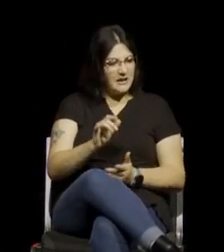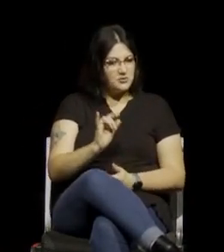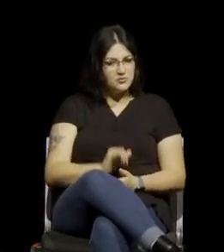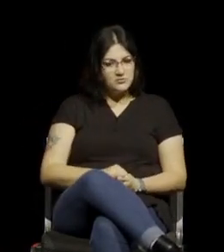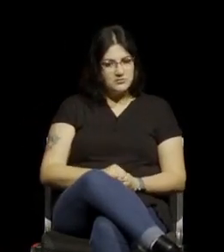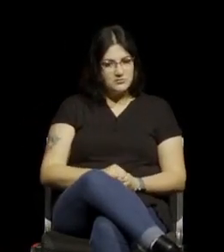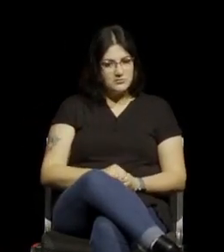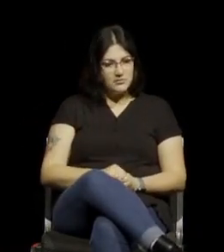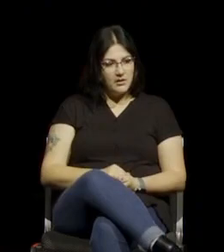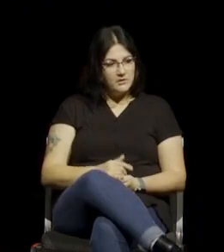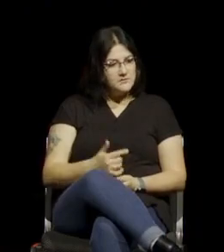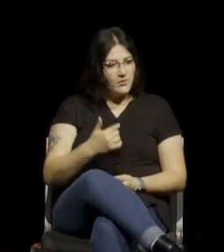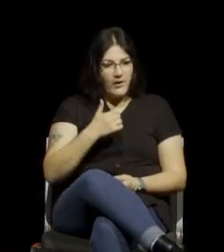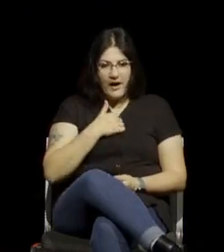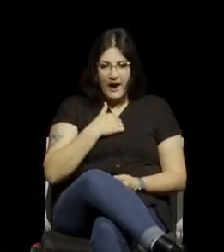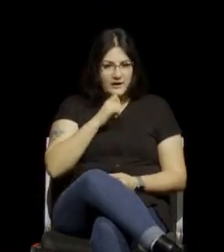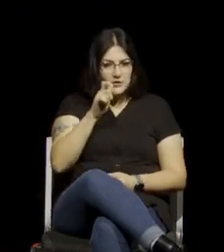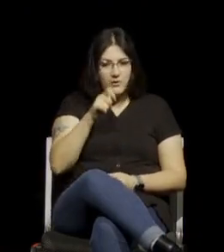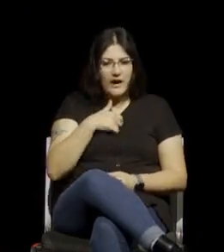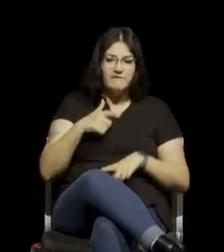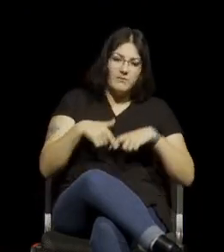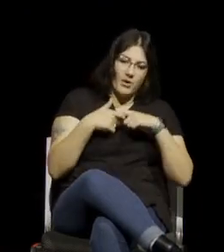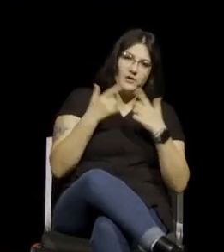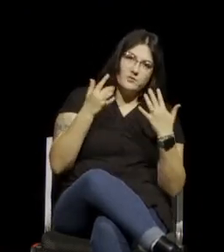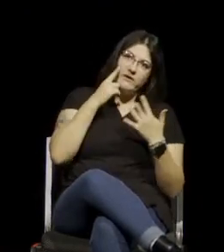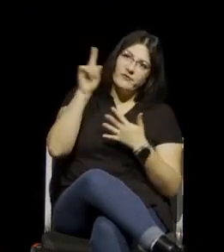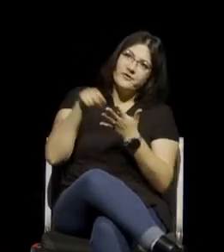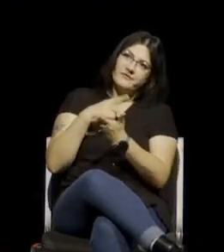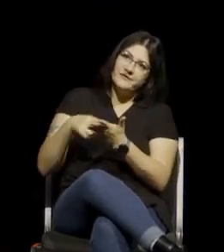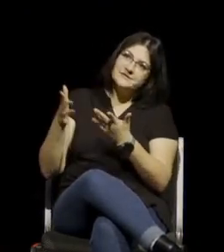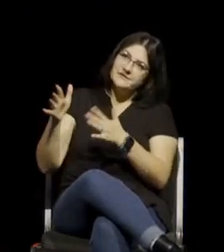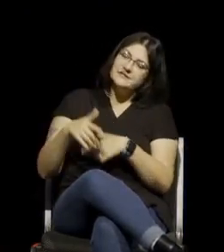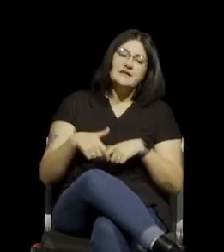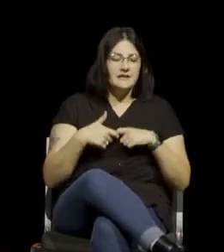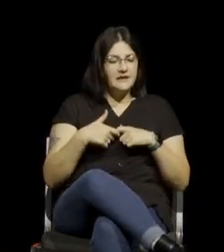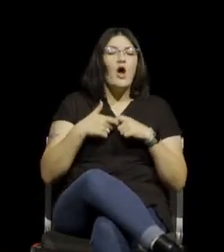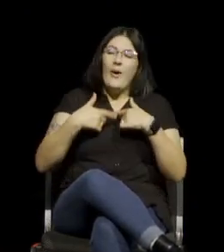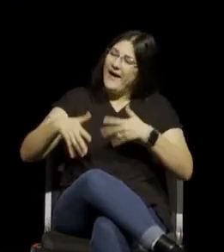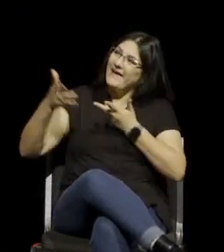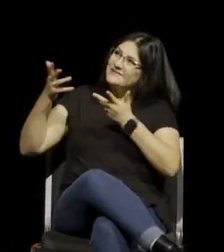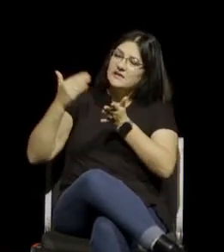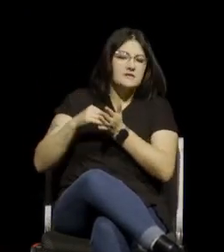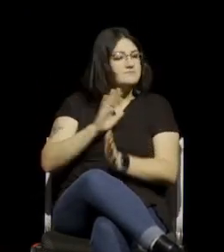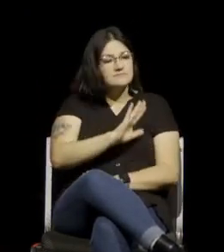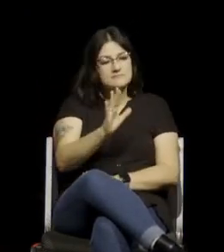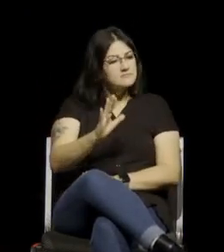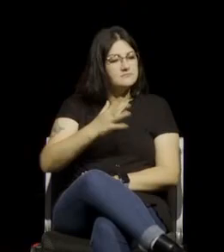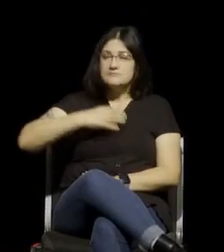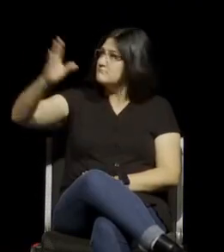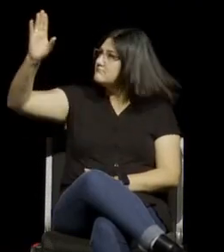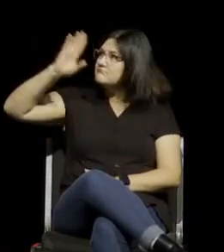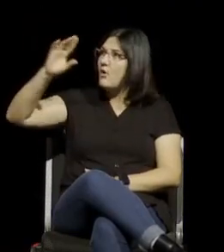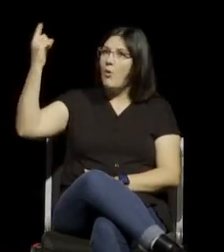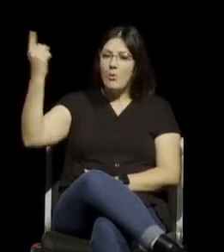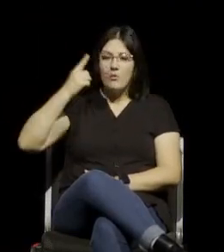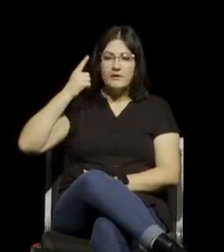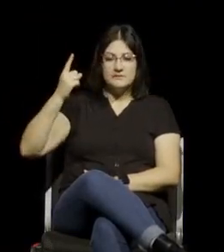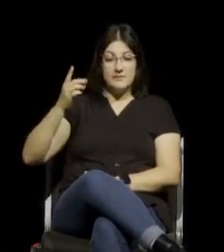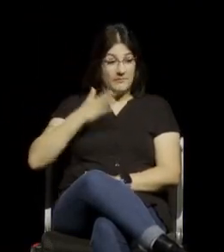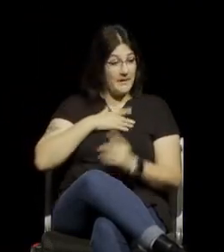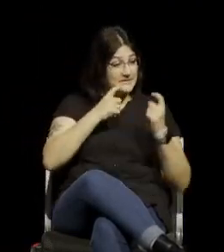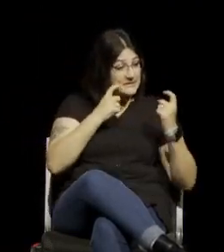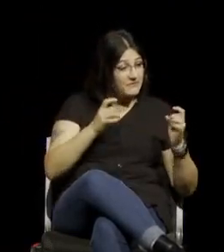So I have uninterrupted connection between God the Father and myself, my sinful, broken